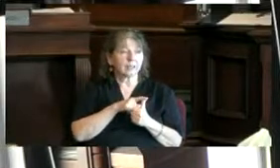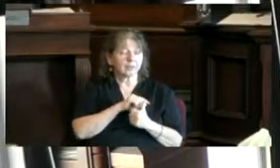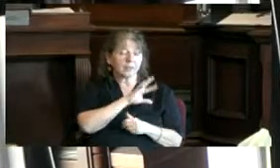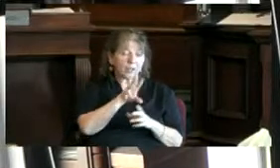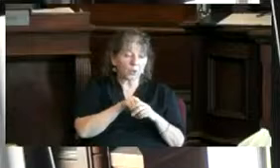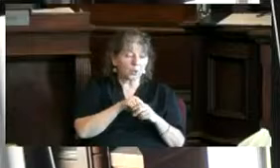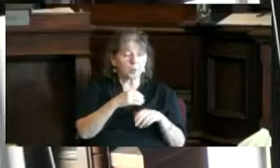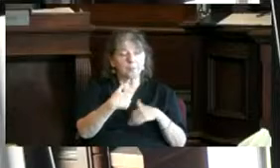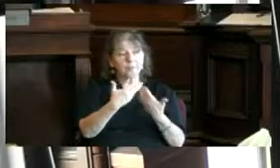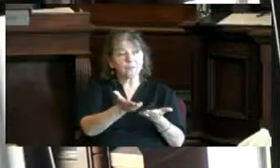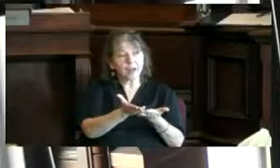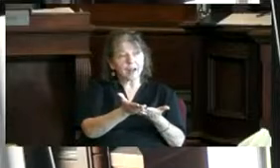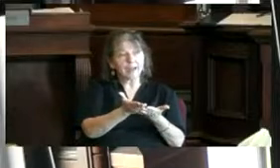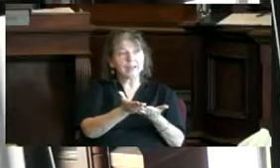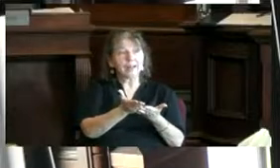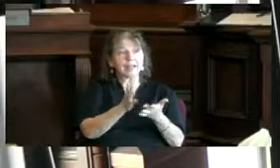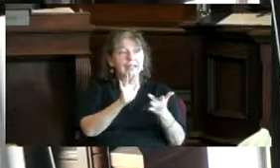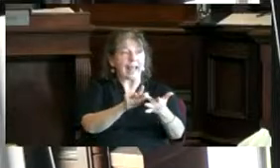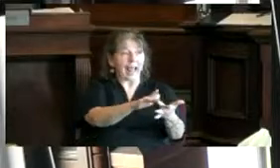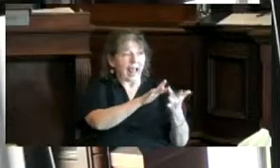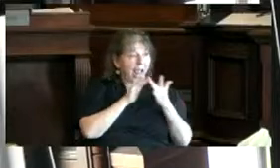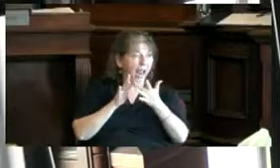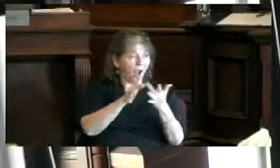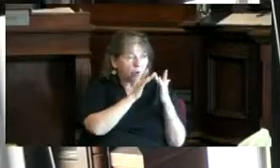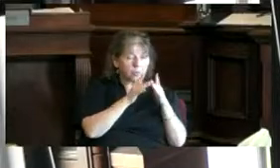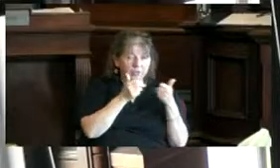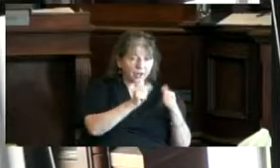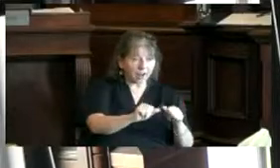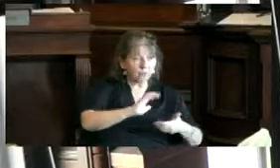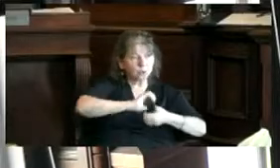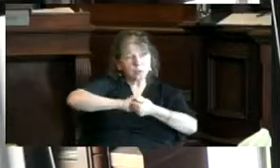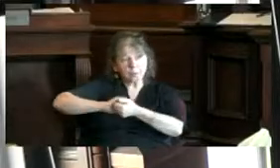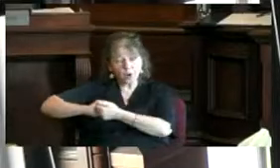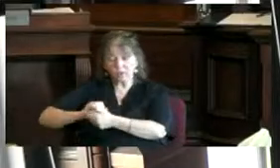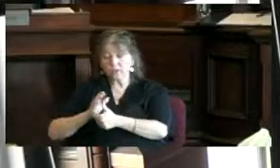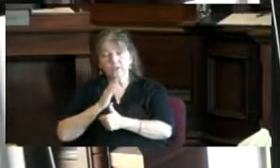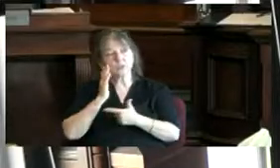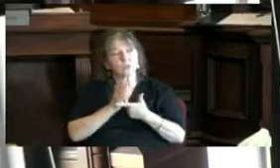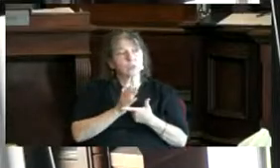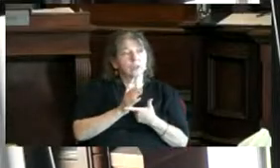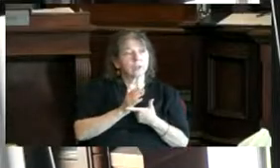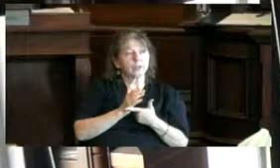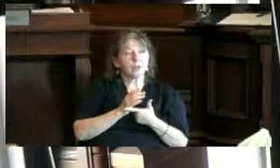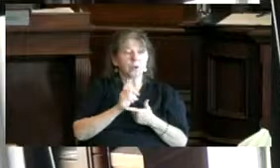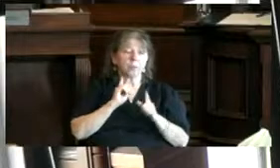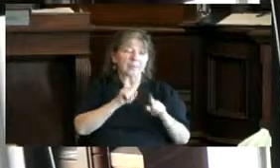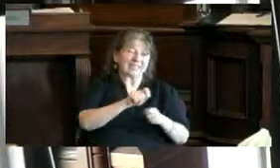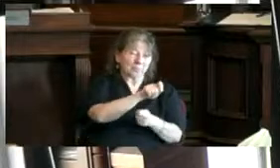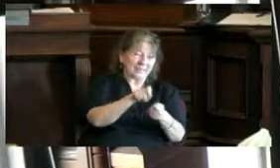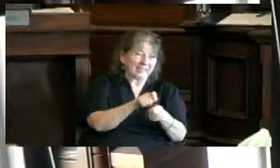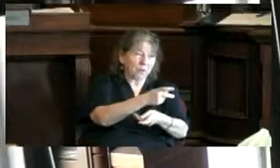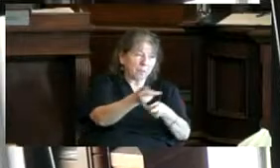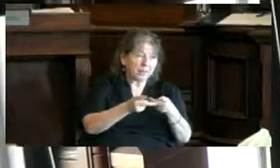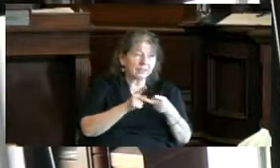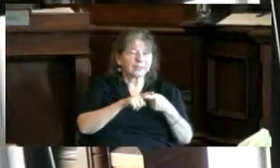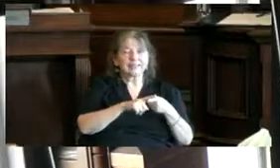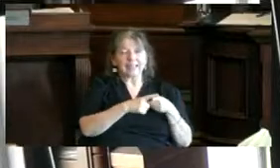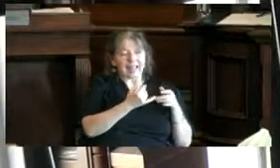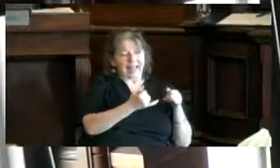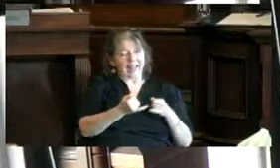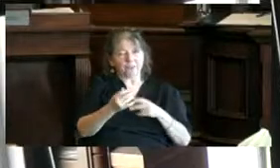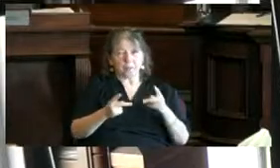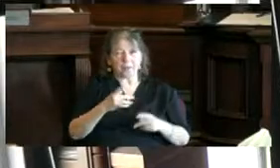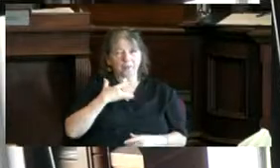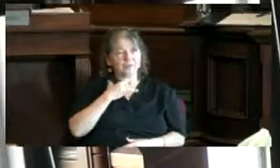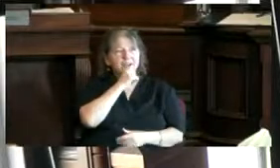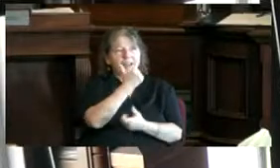include providing a coordination of outreach efforts with the community partners at specific locations, identifying individuals that feel